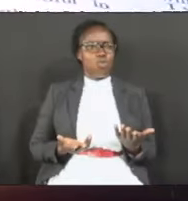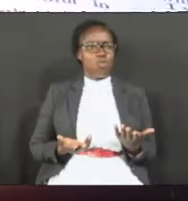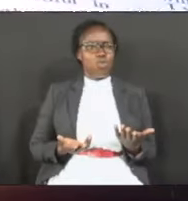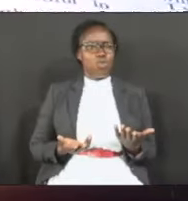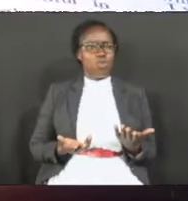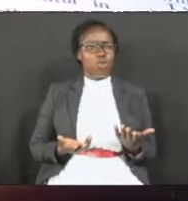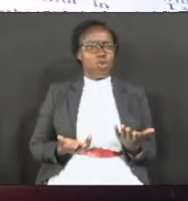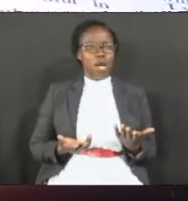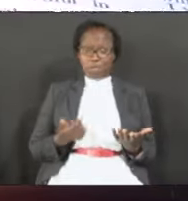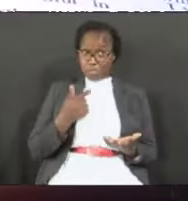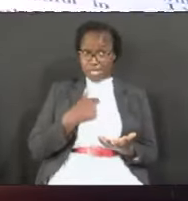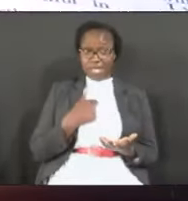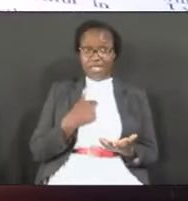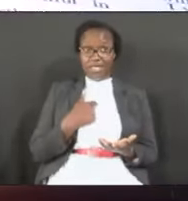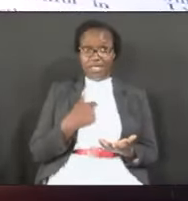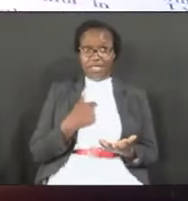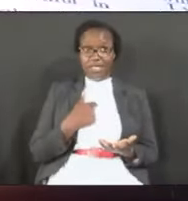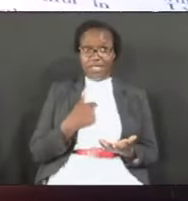Me?